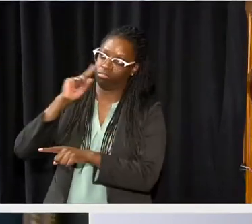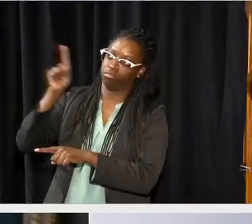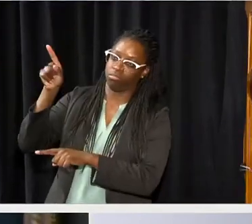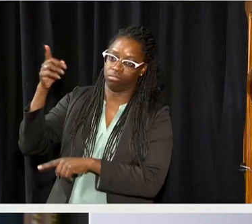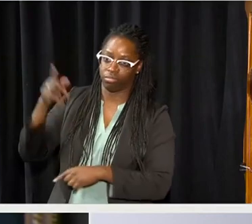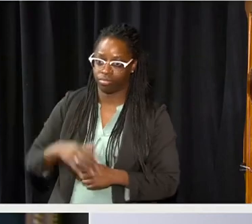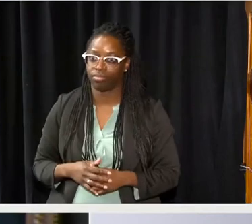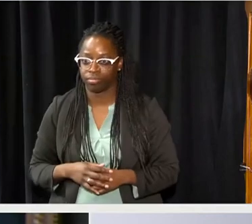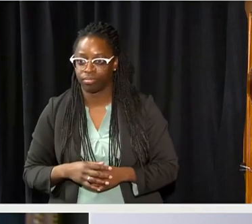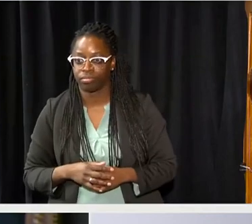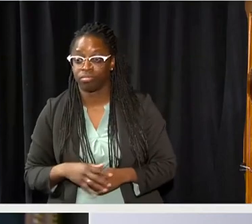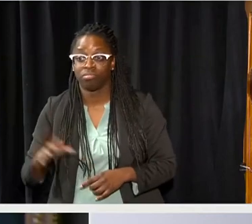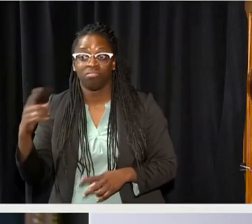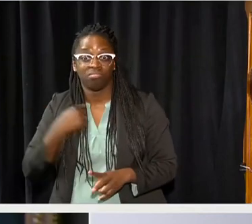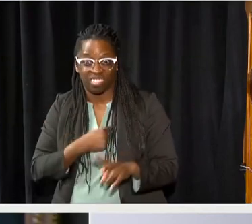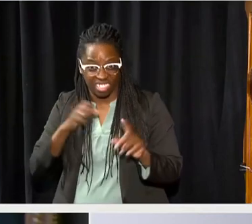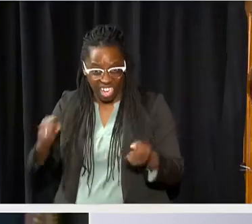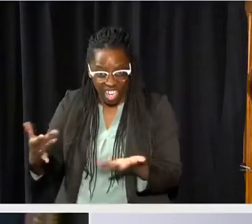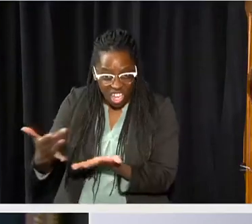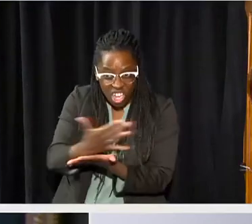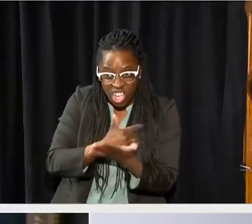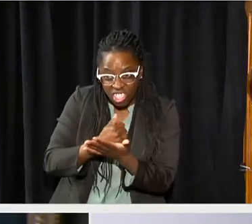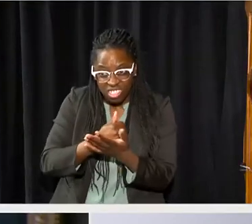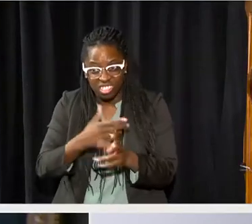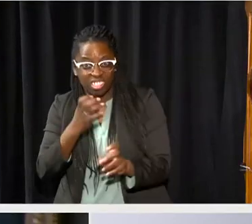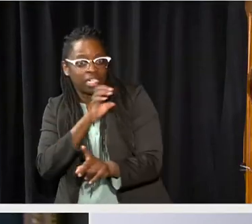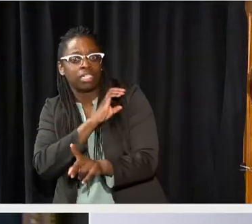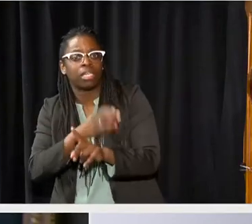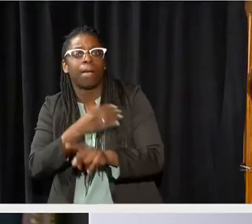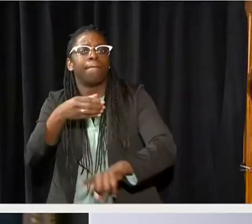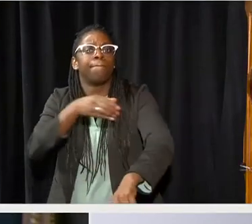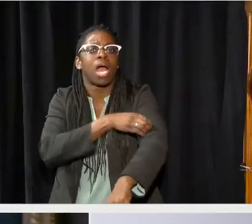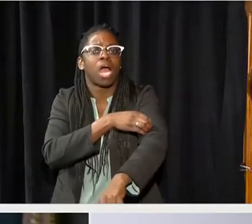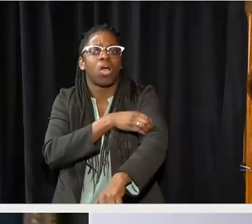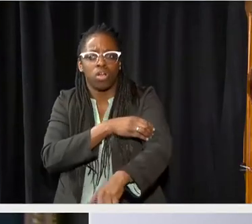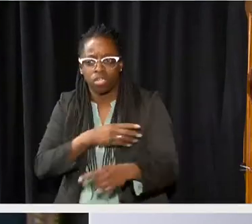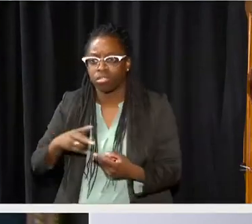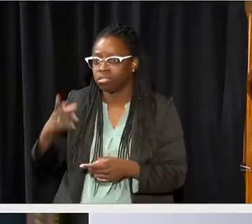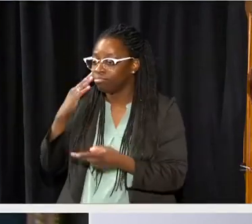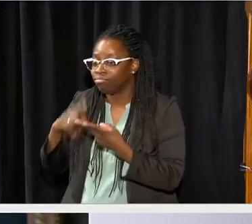land scallops and megawatts at the same time.